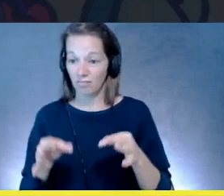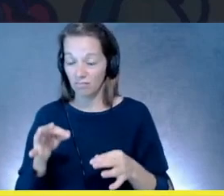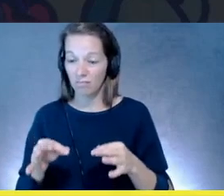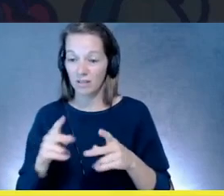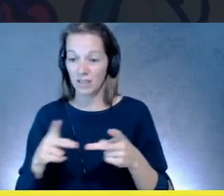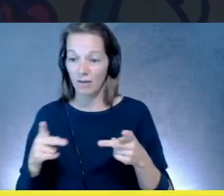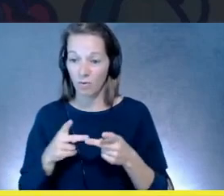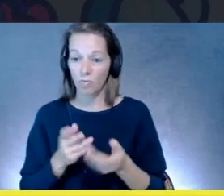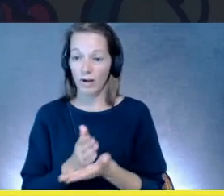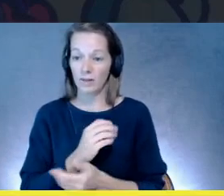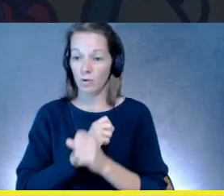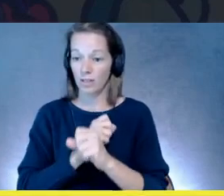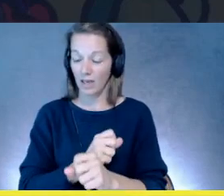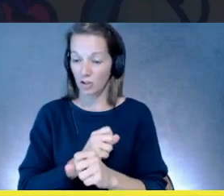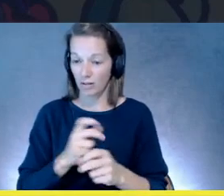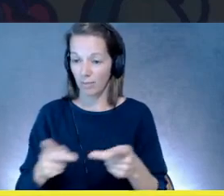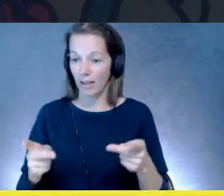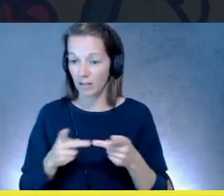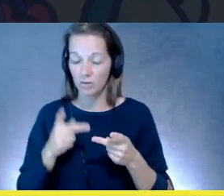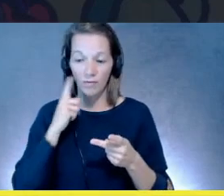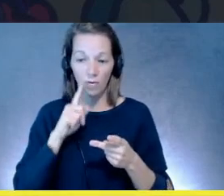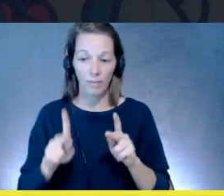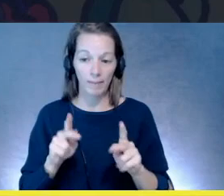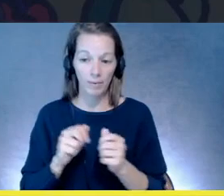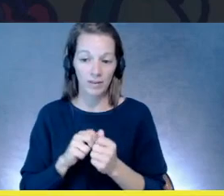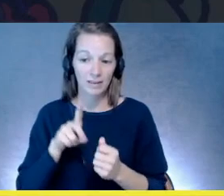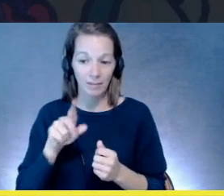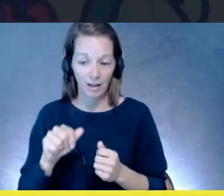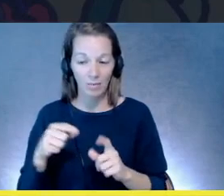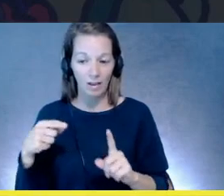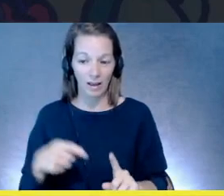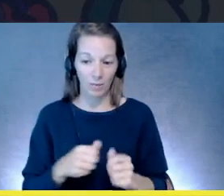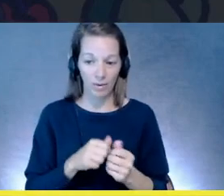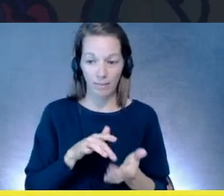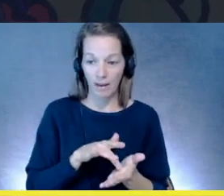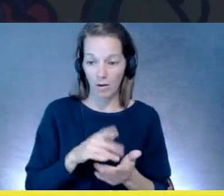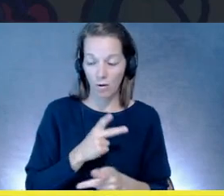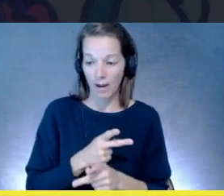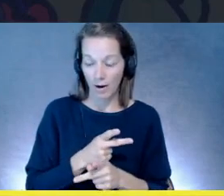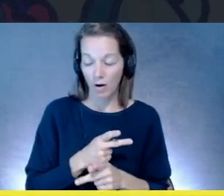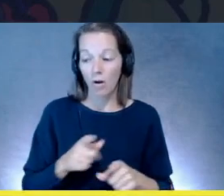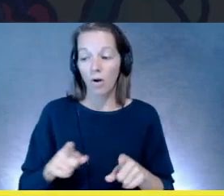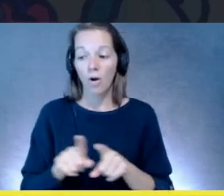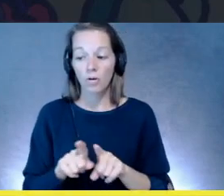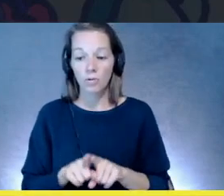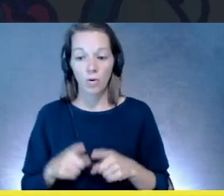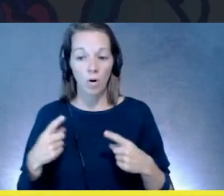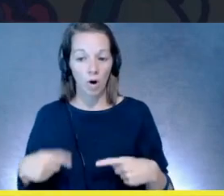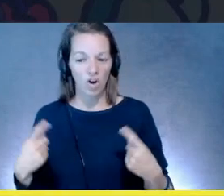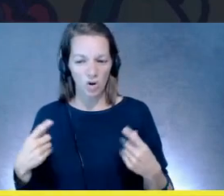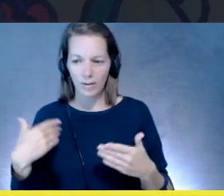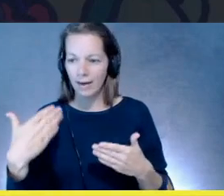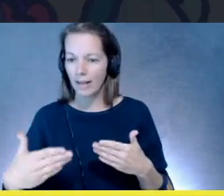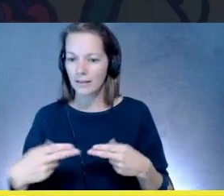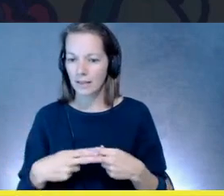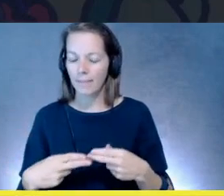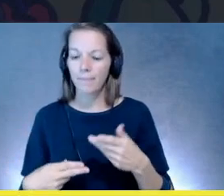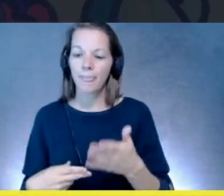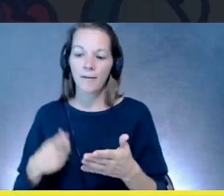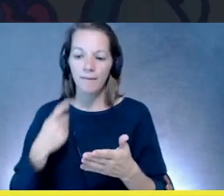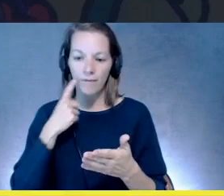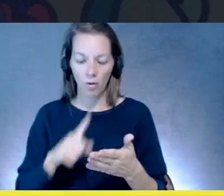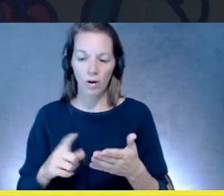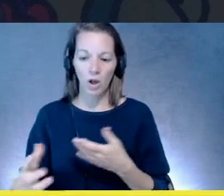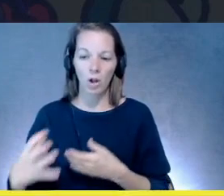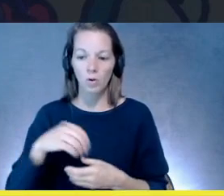with disabilities, specific to medical care. We also argued, next slide, for the greater inclusion